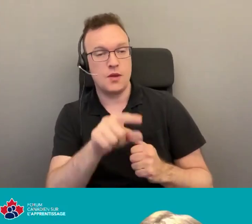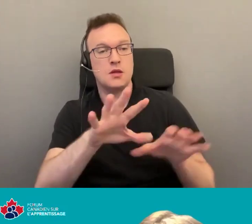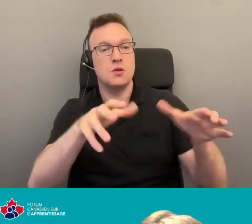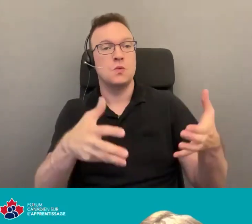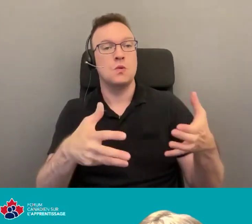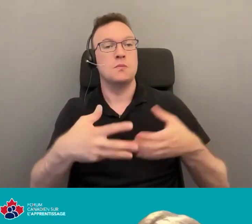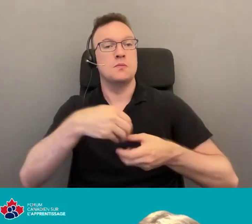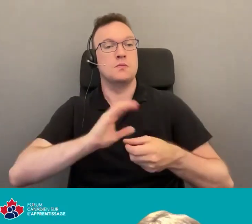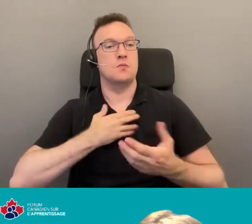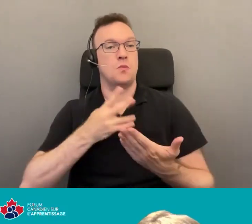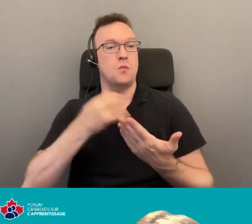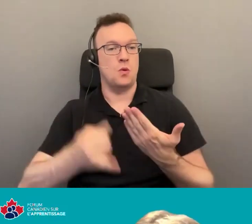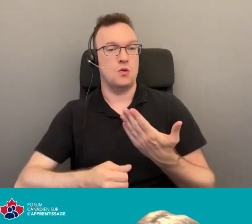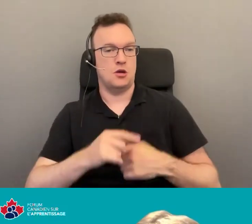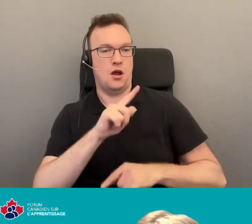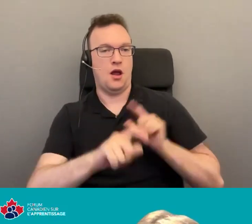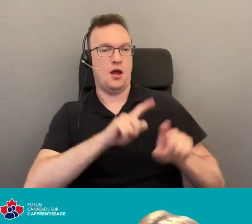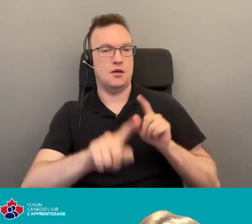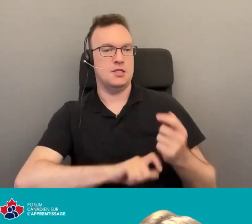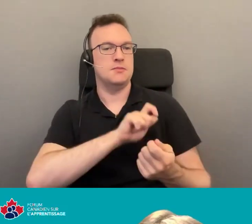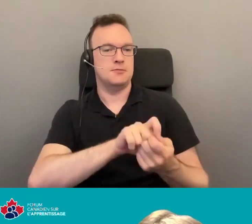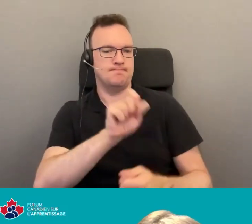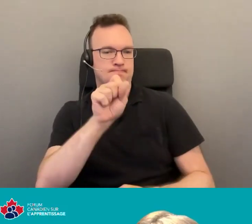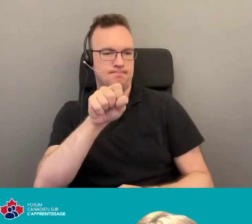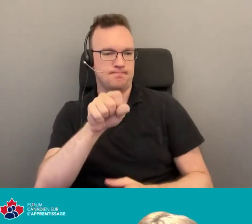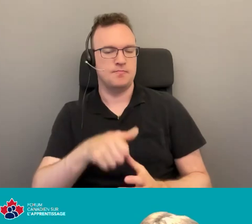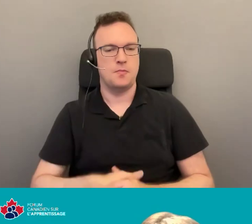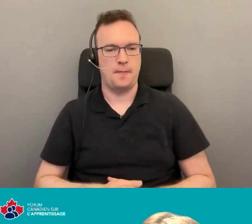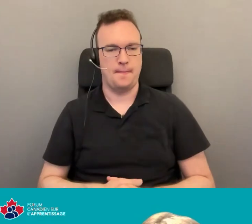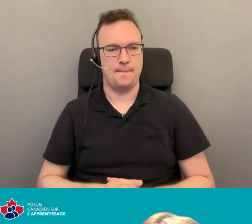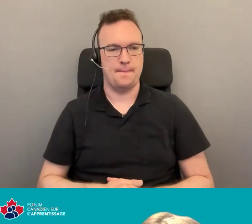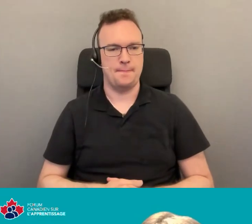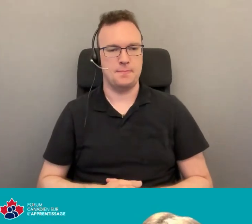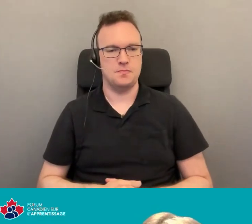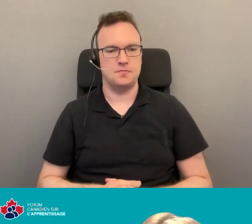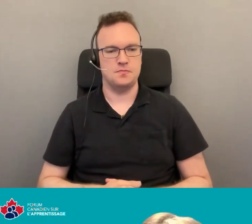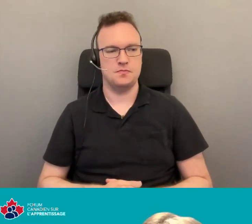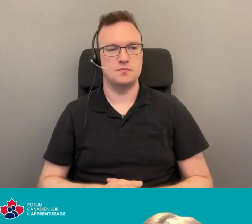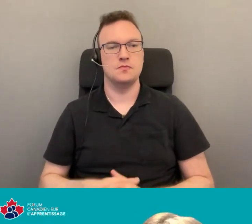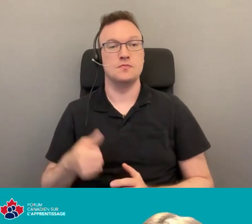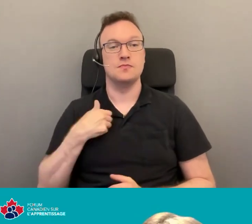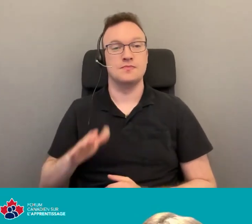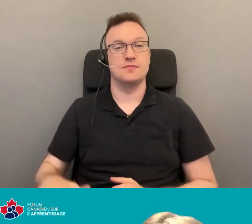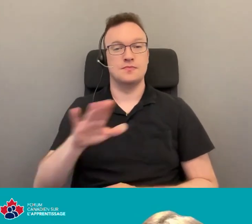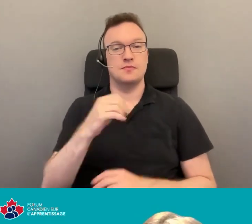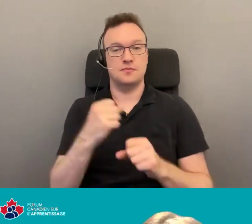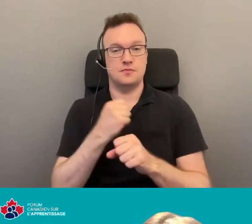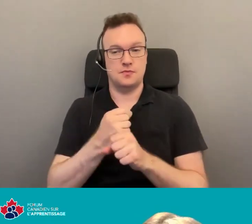our project, yes, we were asking them specifically. The national stats would